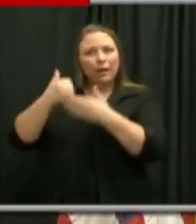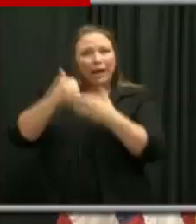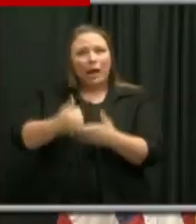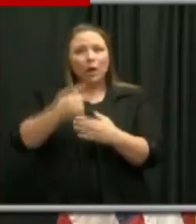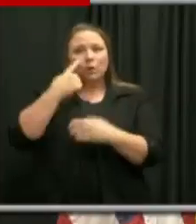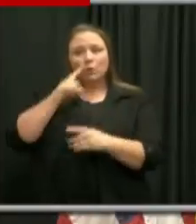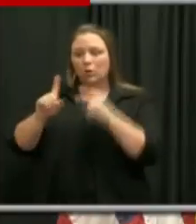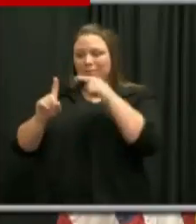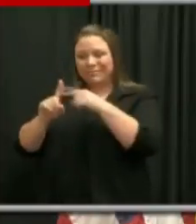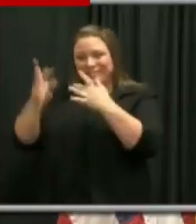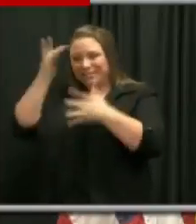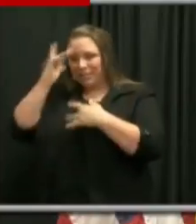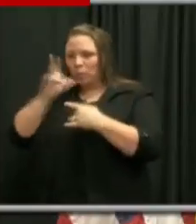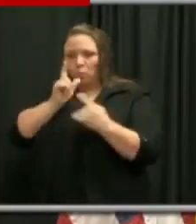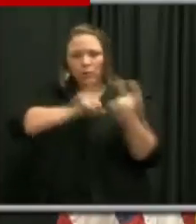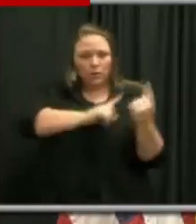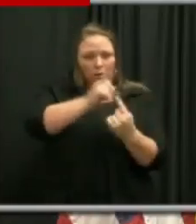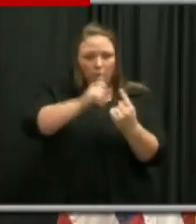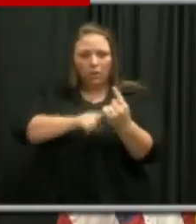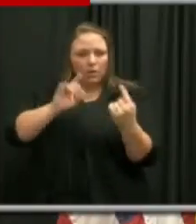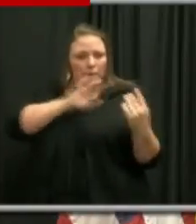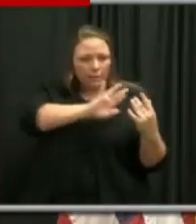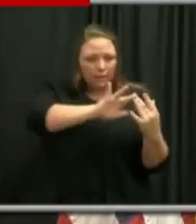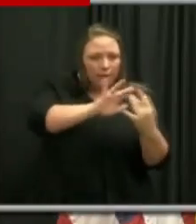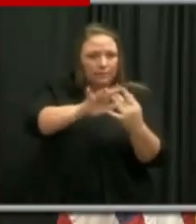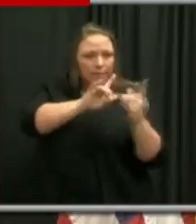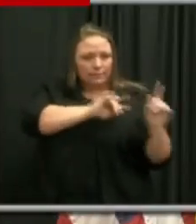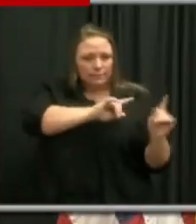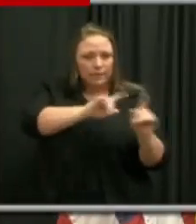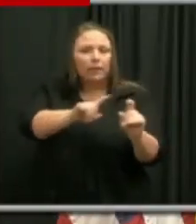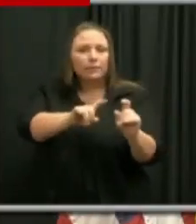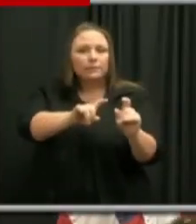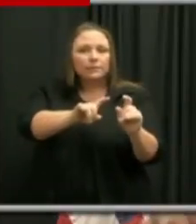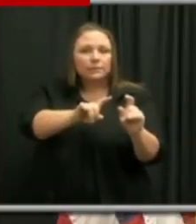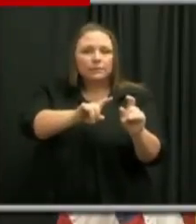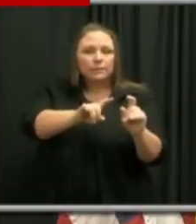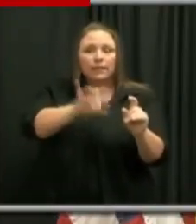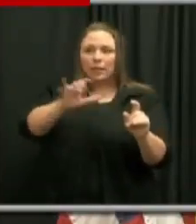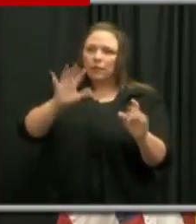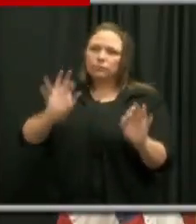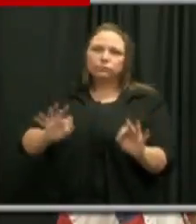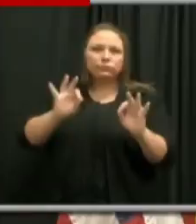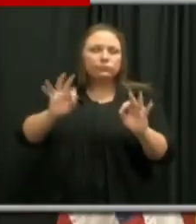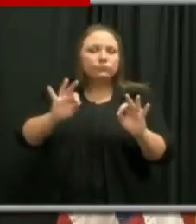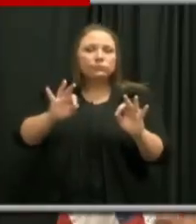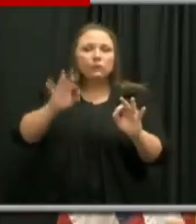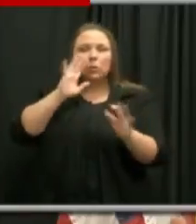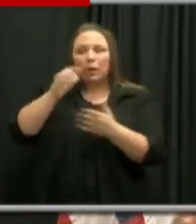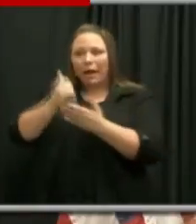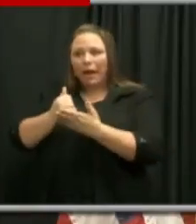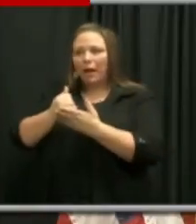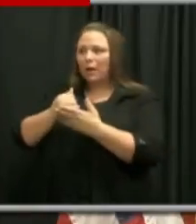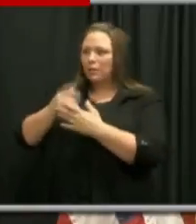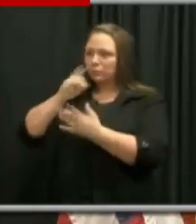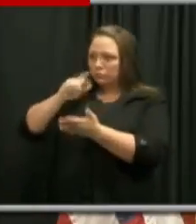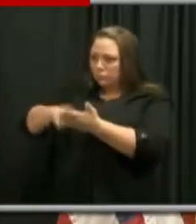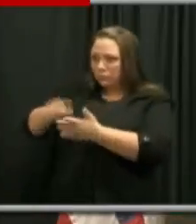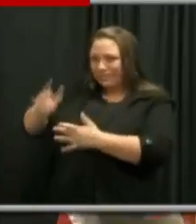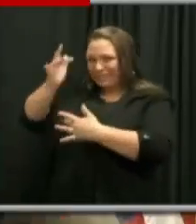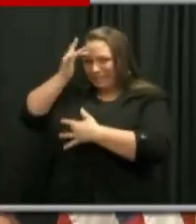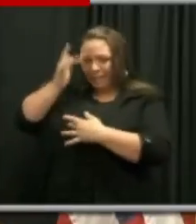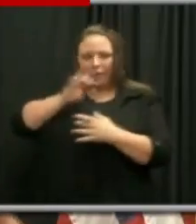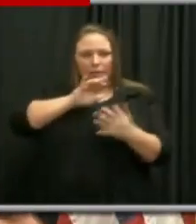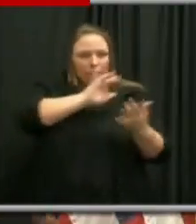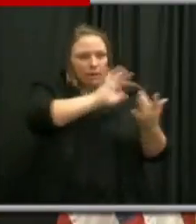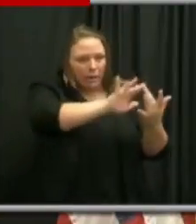tracing that you've heard about, in which you identify positives, you identify all the persons who have been in contact with them, and you ask those